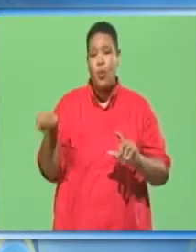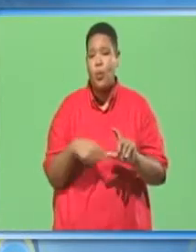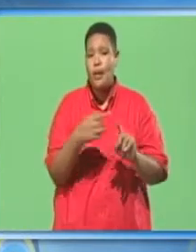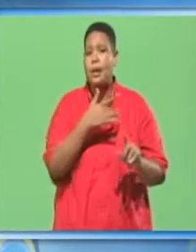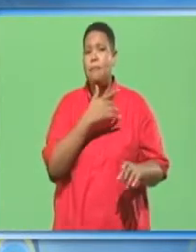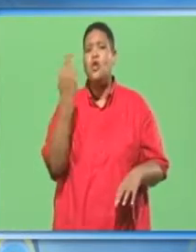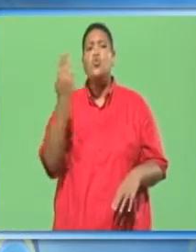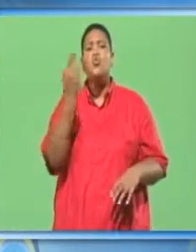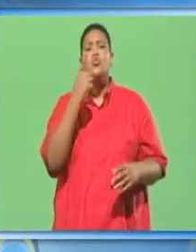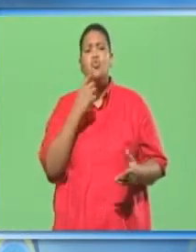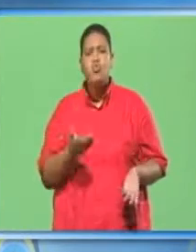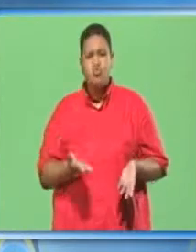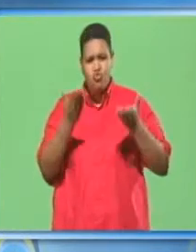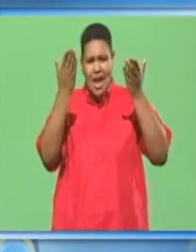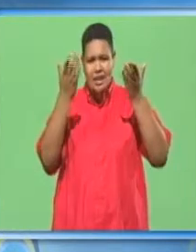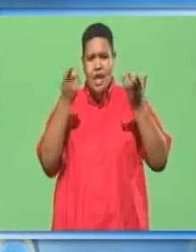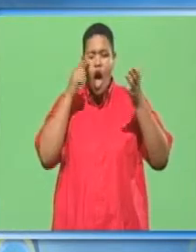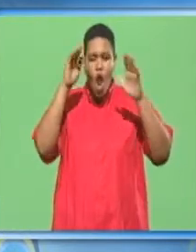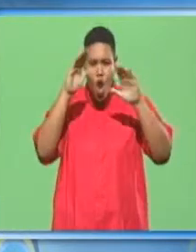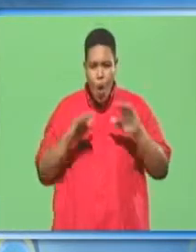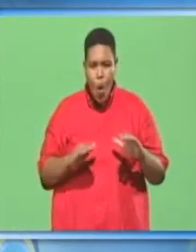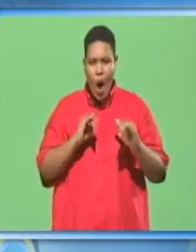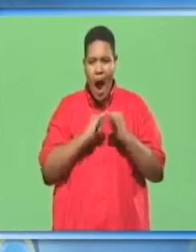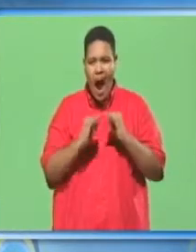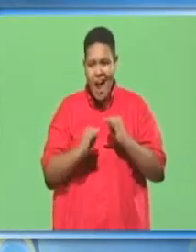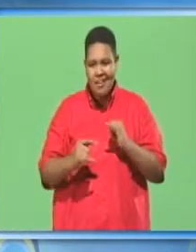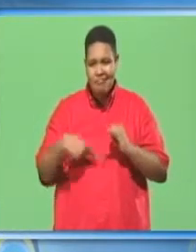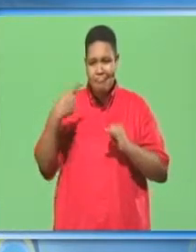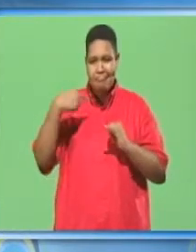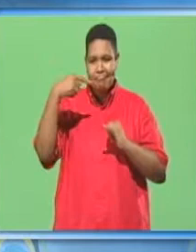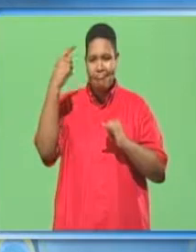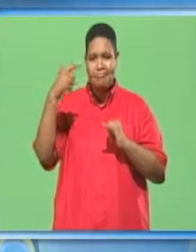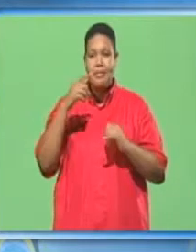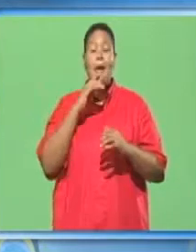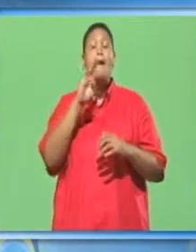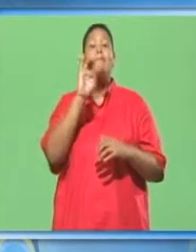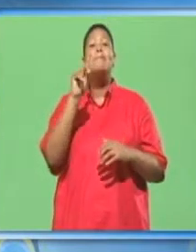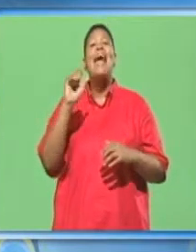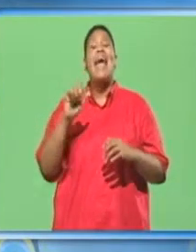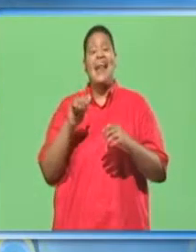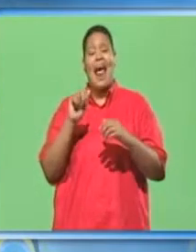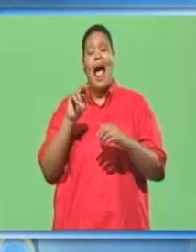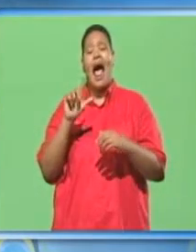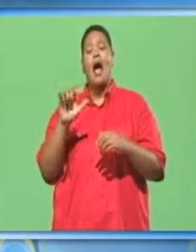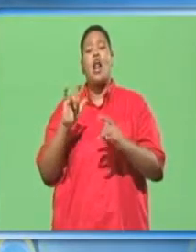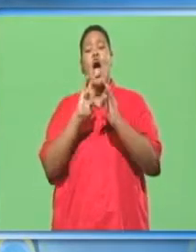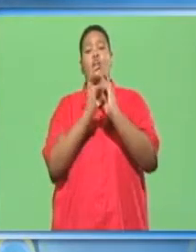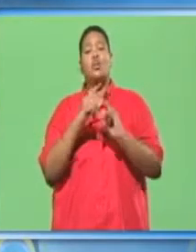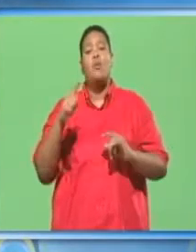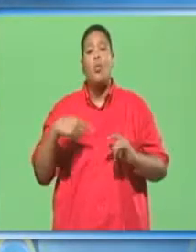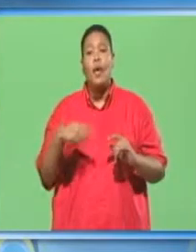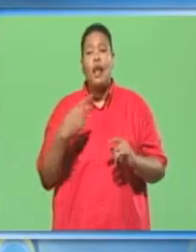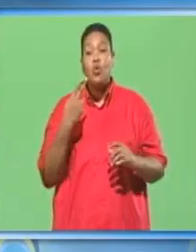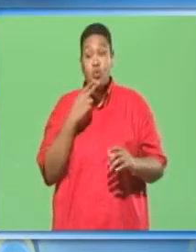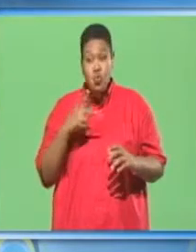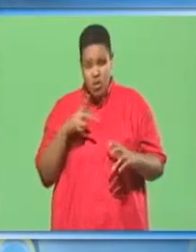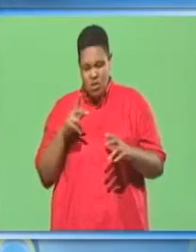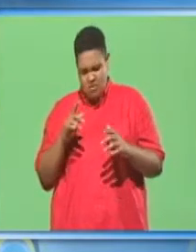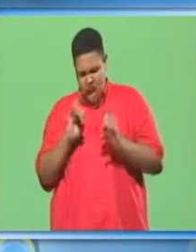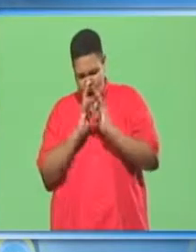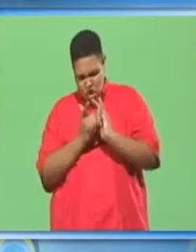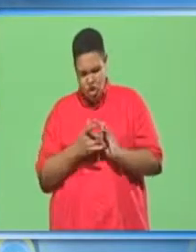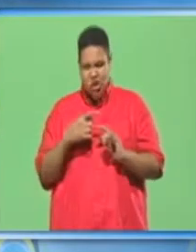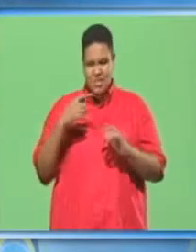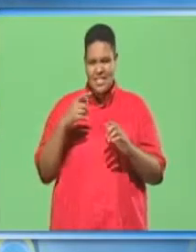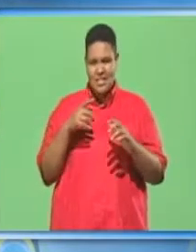to raise and lower the saw blade. Blade angle adjustment wheel. It is used to adjust the cutting angle of the saw blade,